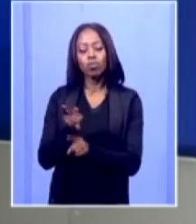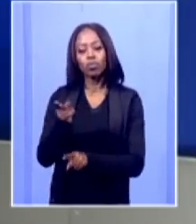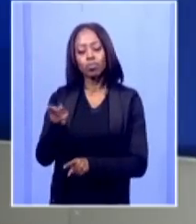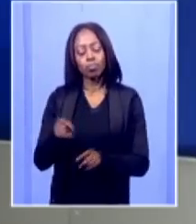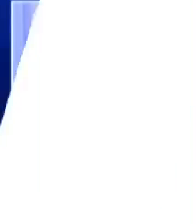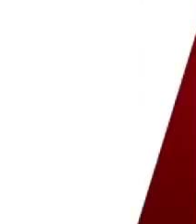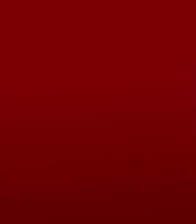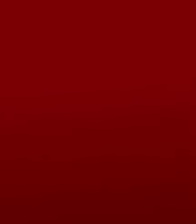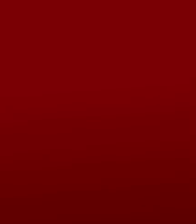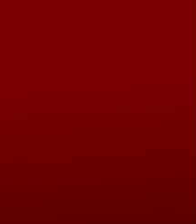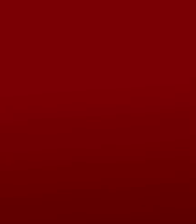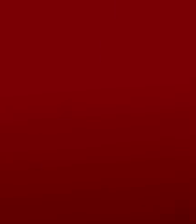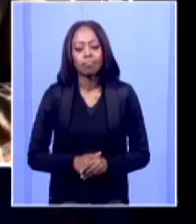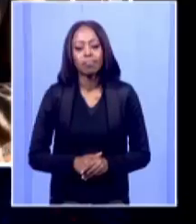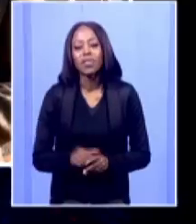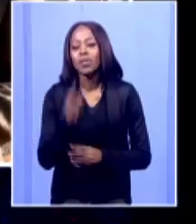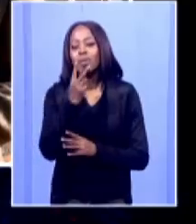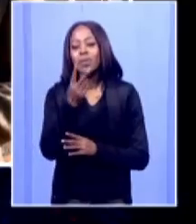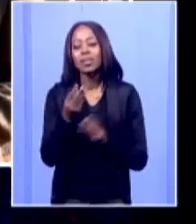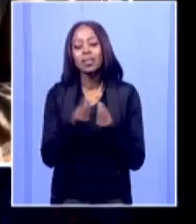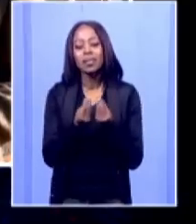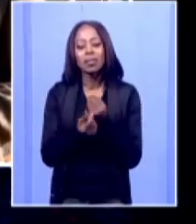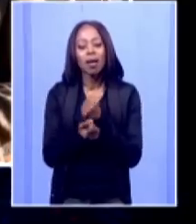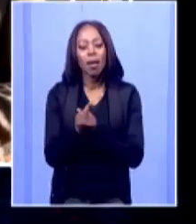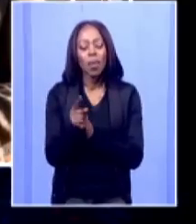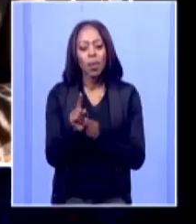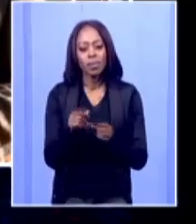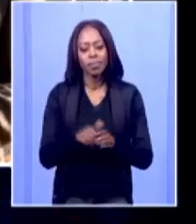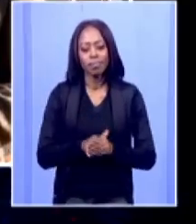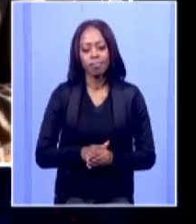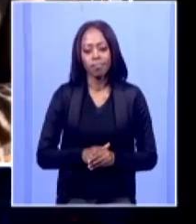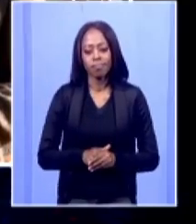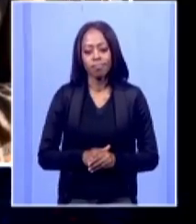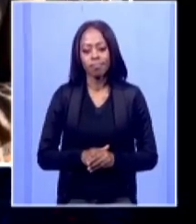Ofentse, what are you seeing on the ground?